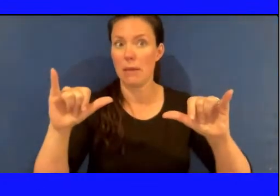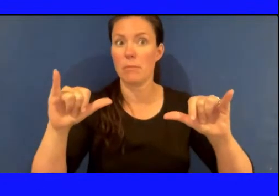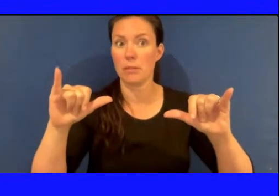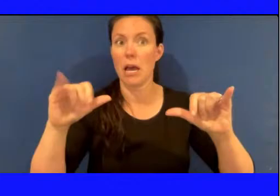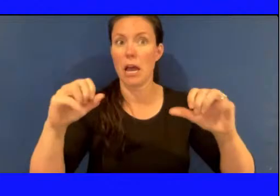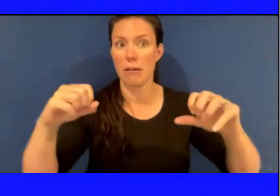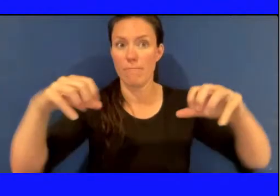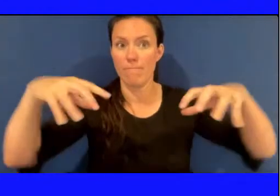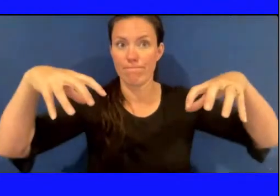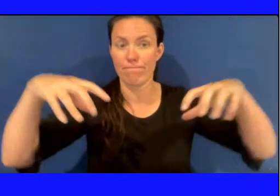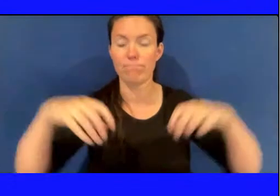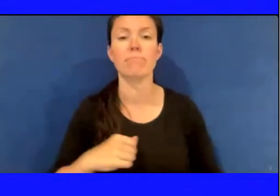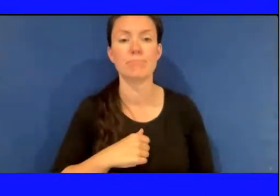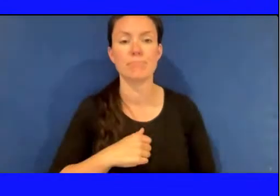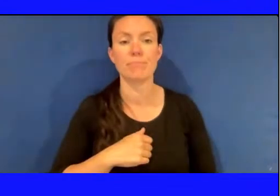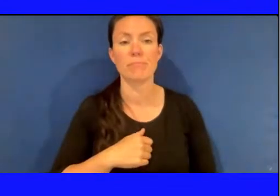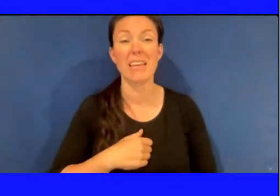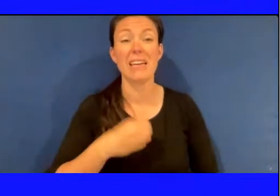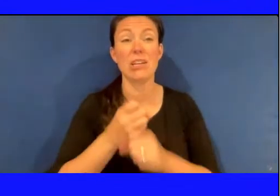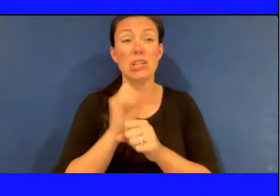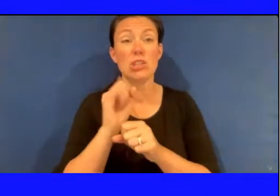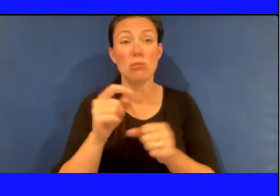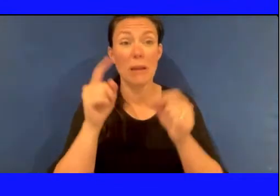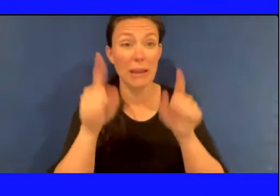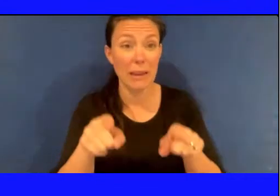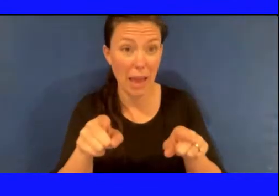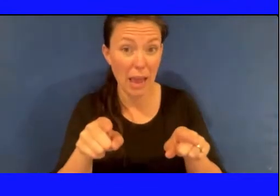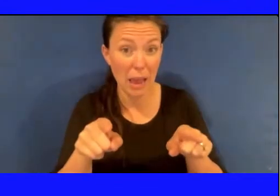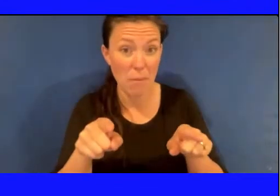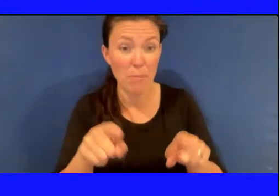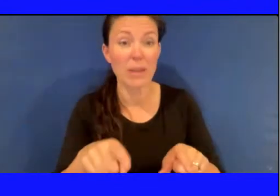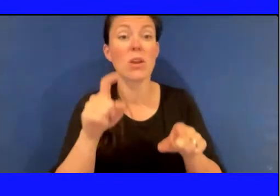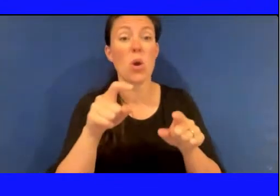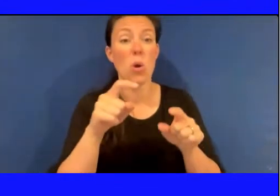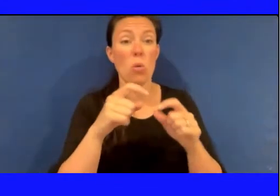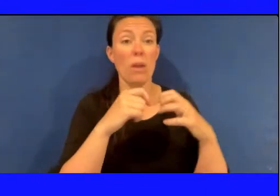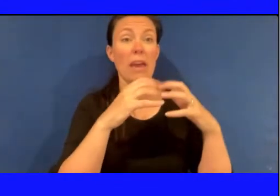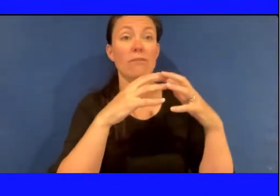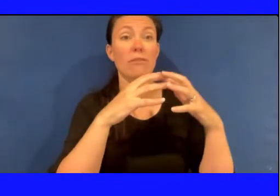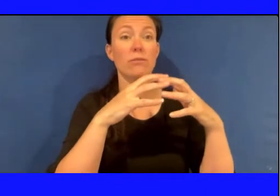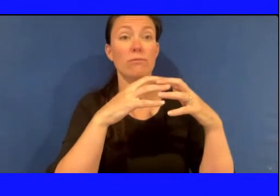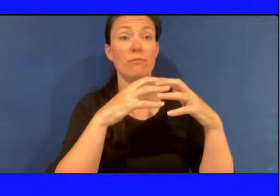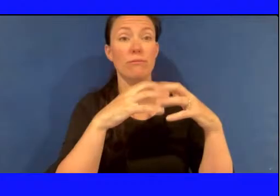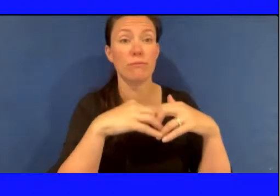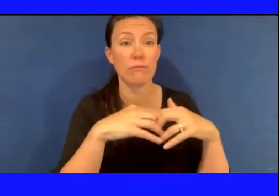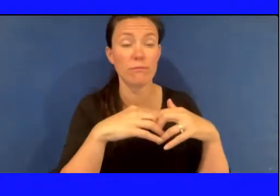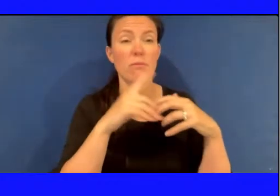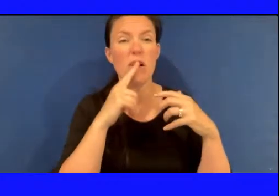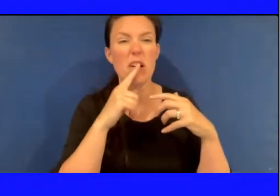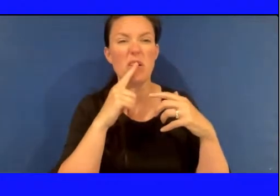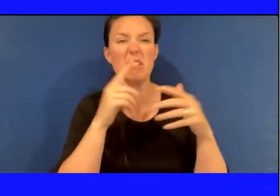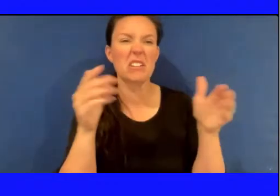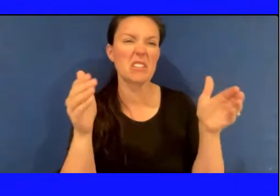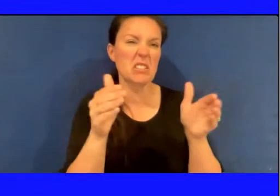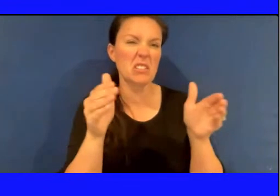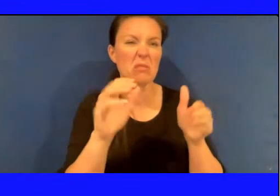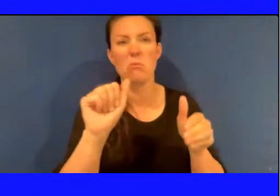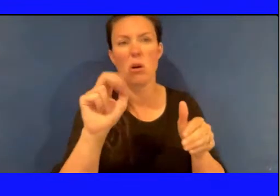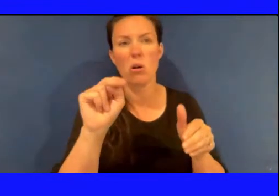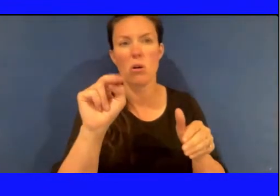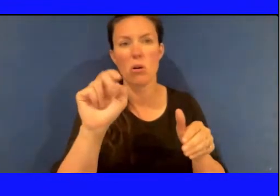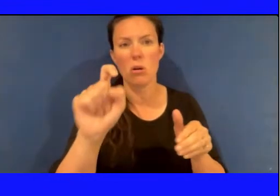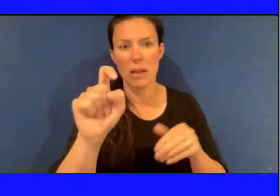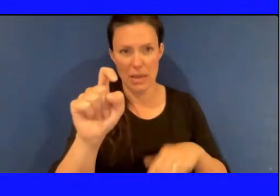building. In order to do so, we need to demolish a small annex, not so small, an annex for